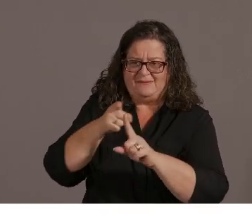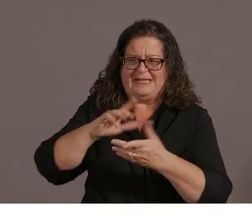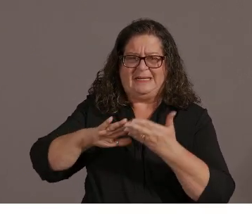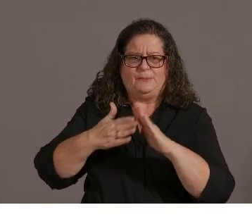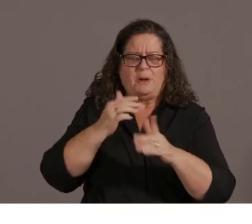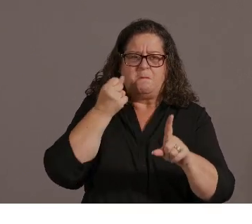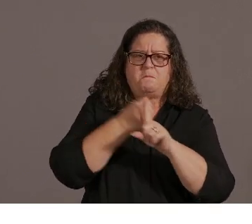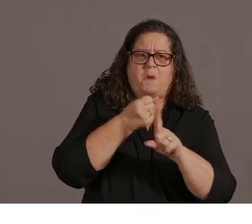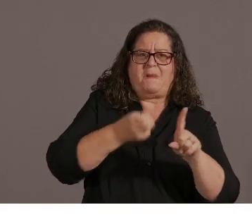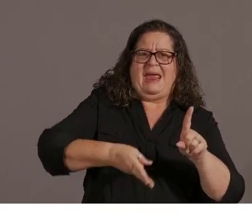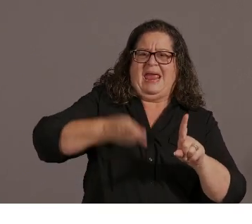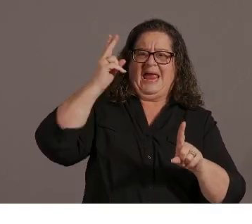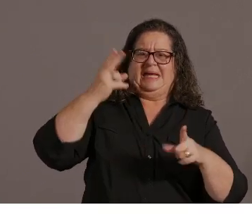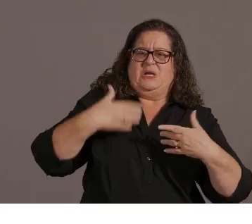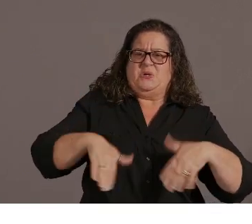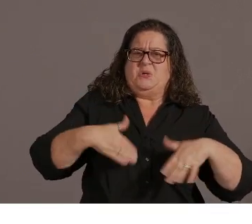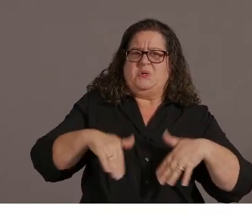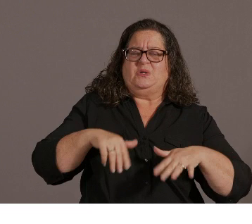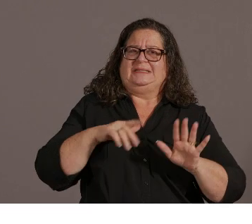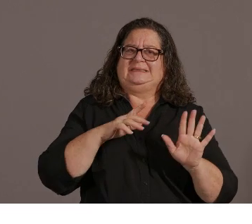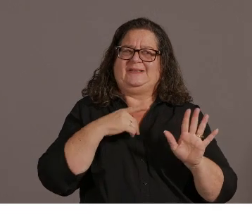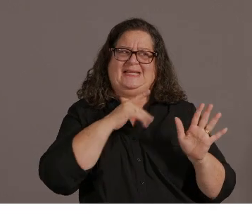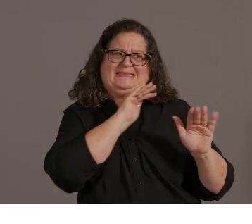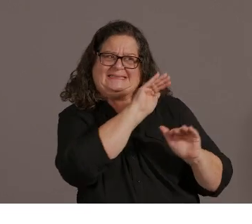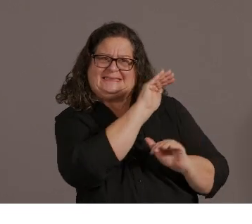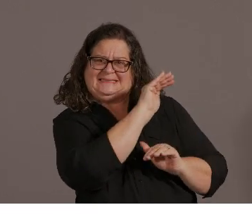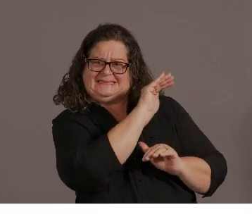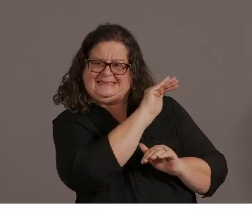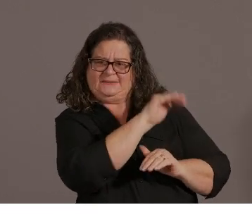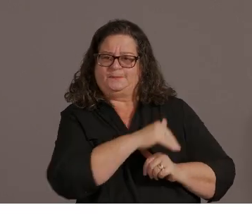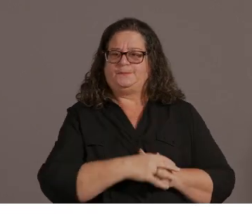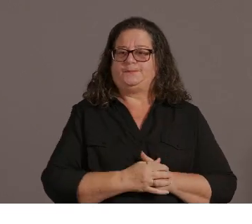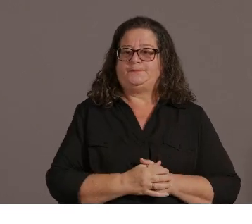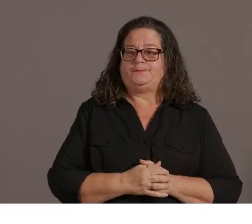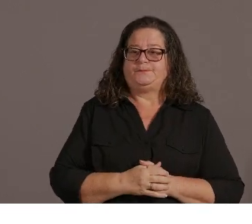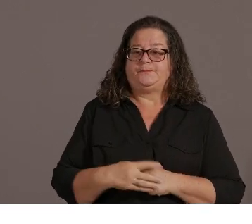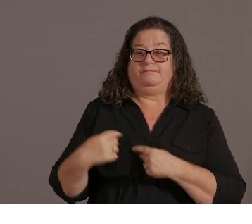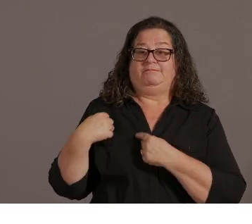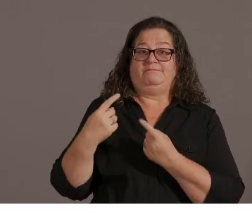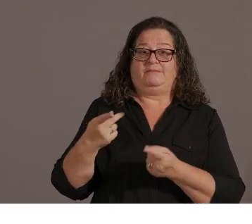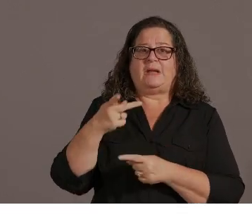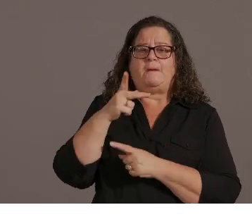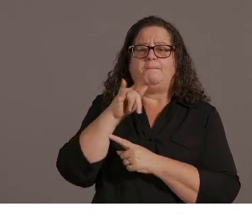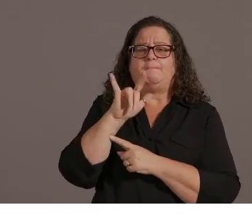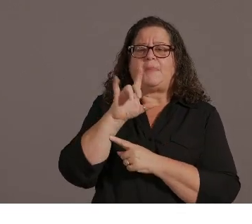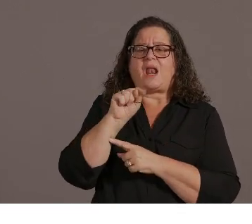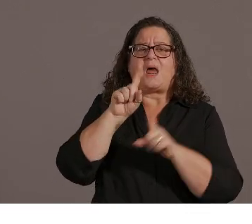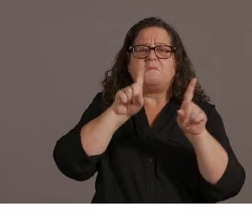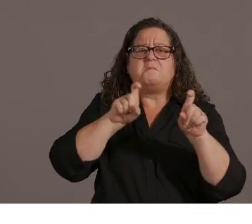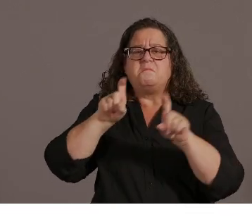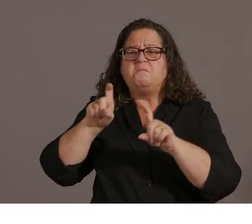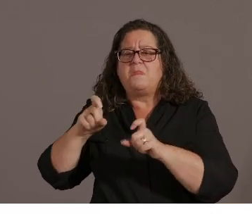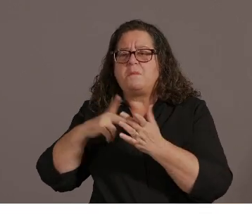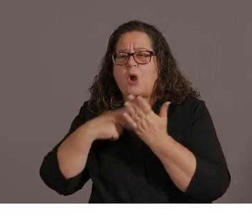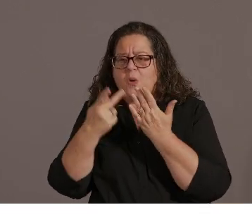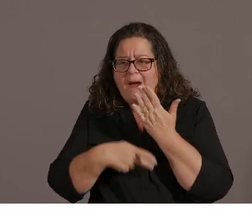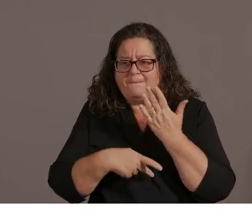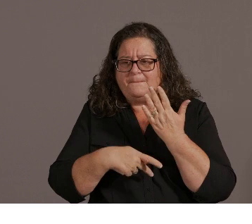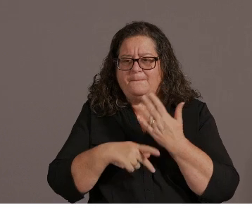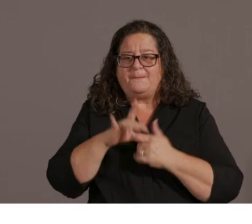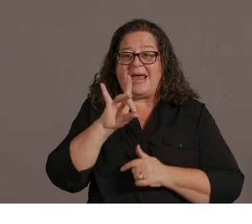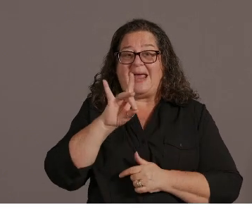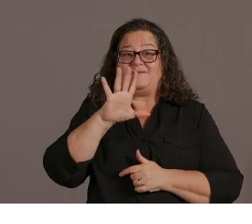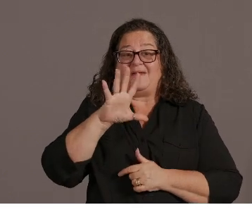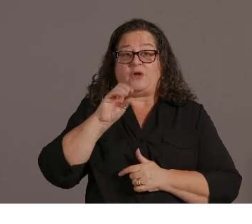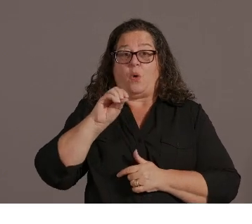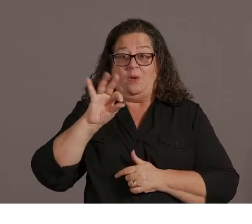codes. We have been working on the pilot in the 85009 zip code to provide intense social media,